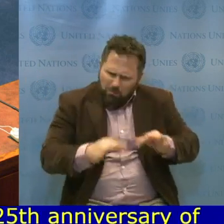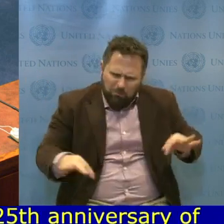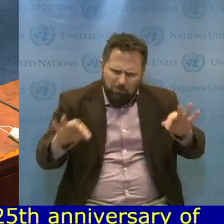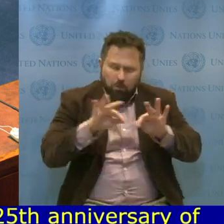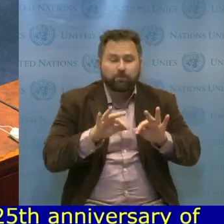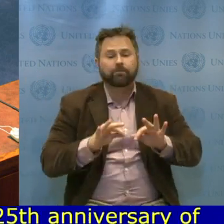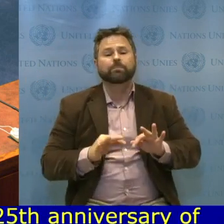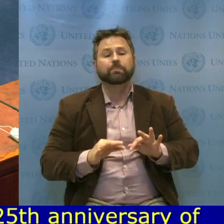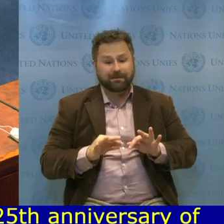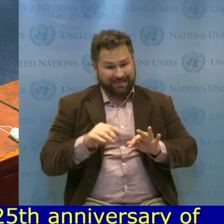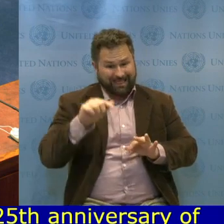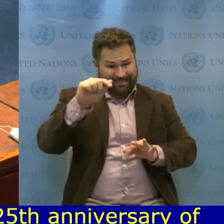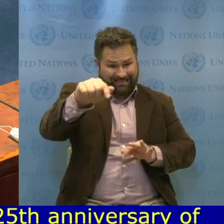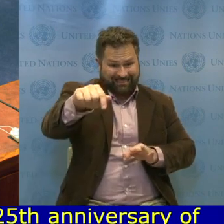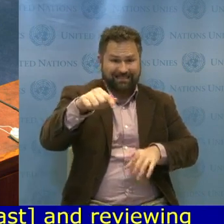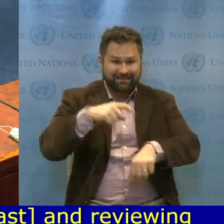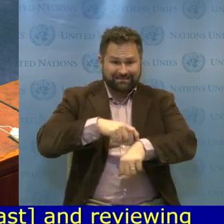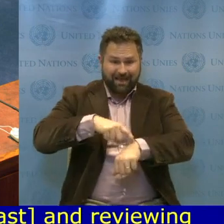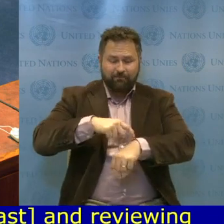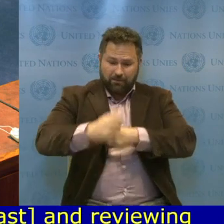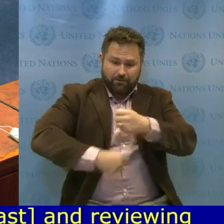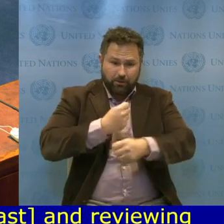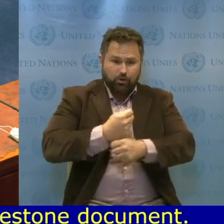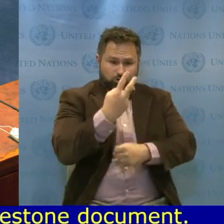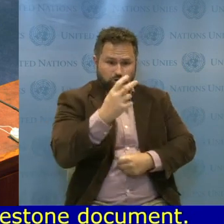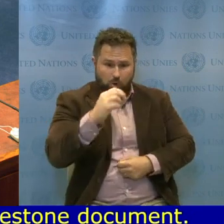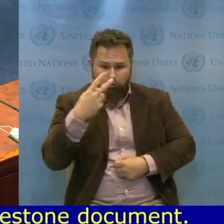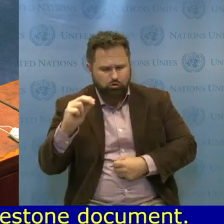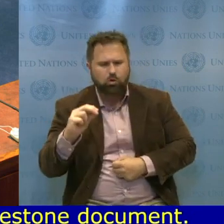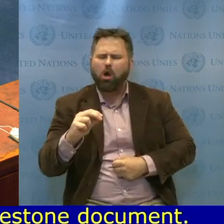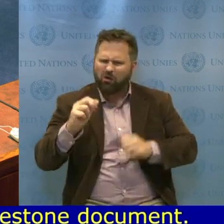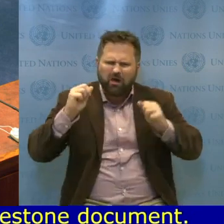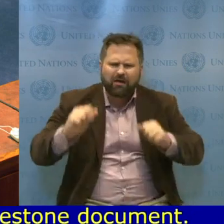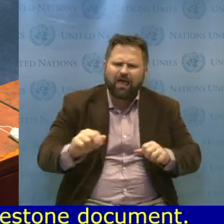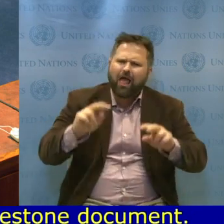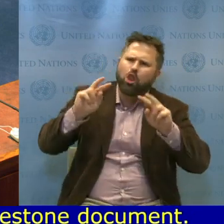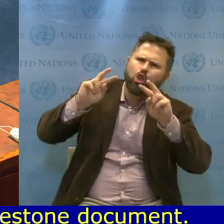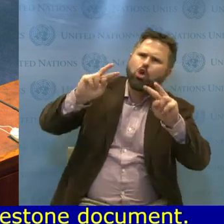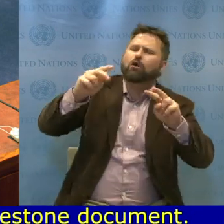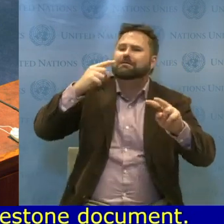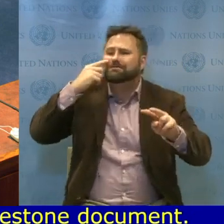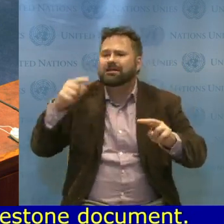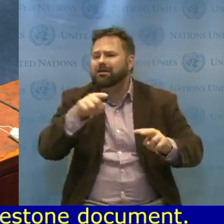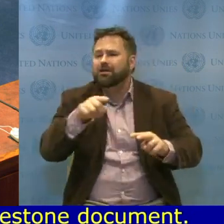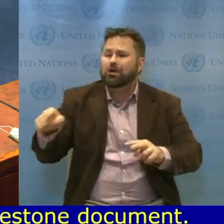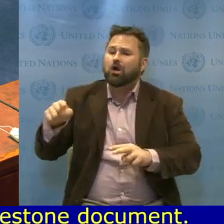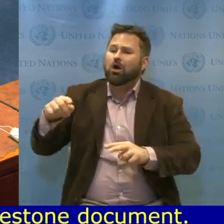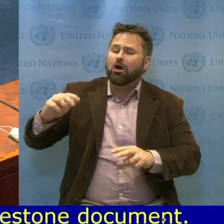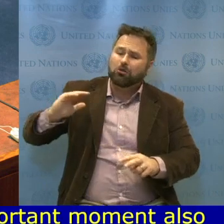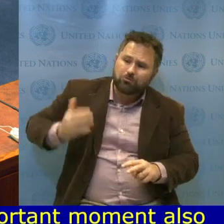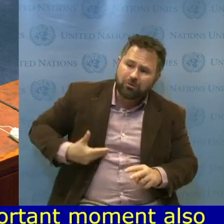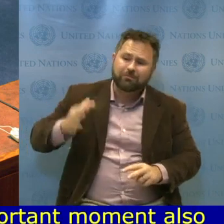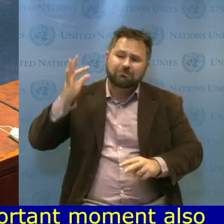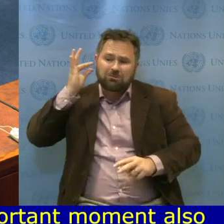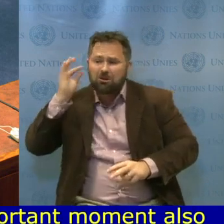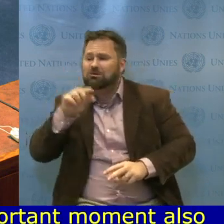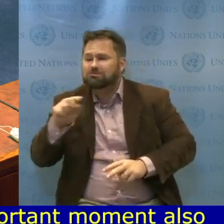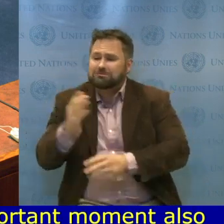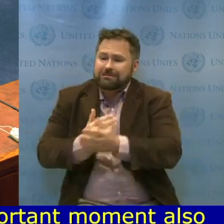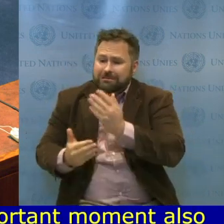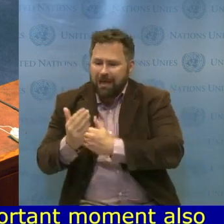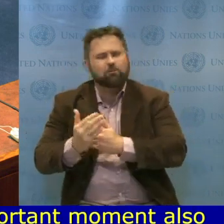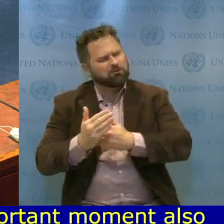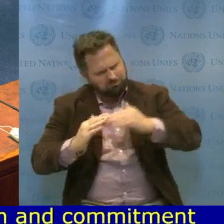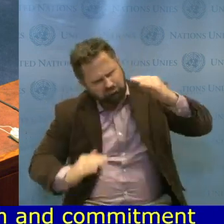moment also for a forward-looking approach and commitment towards gender equality and empowerment of women and girls with disabilities. I thank you, Madam Chair.